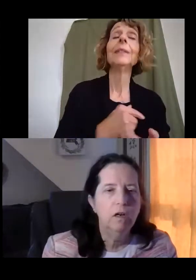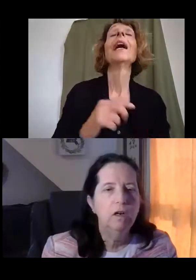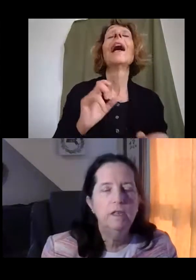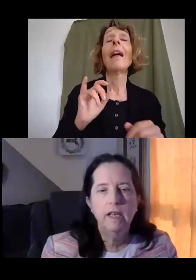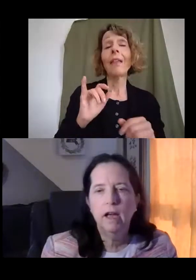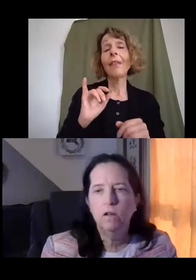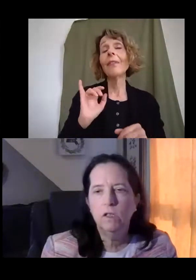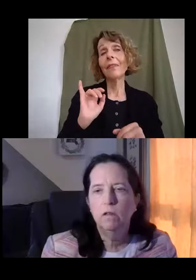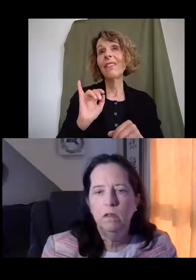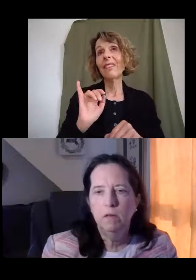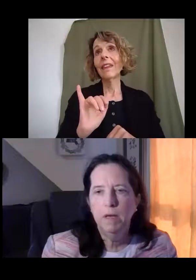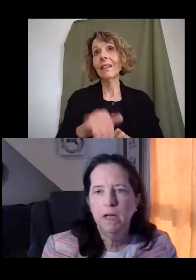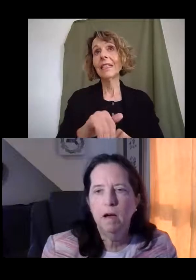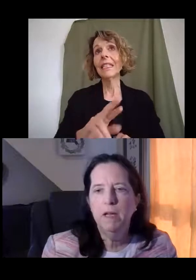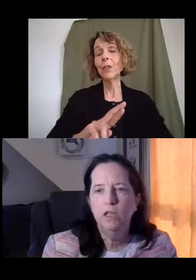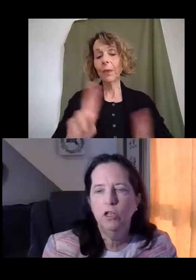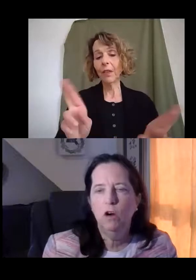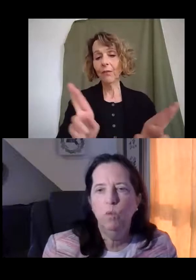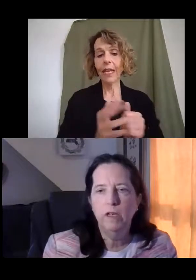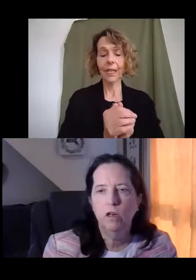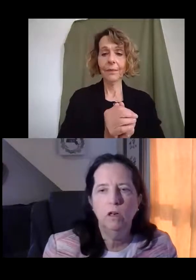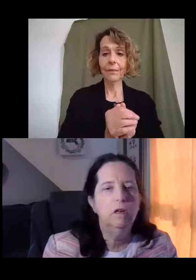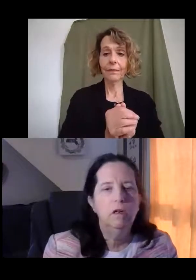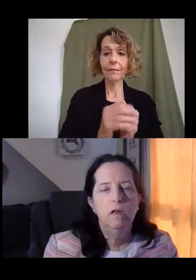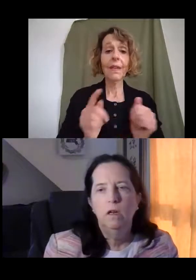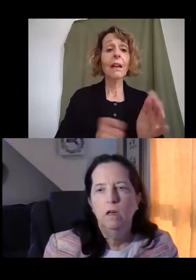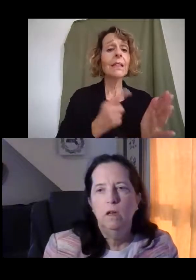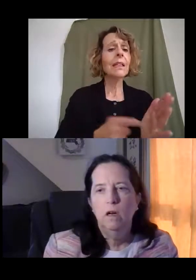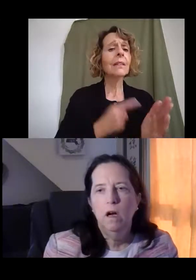winter sales to pick up additional winter